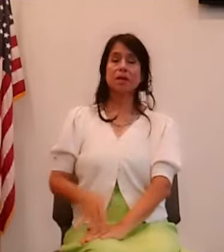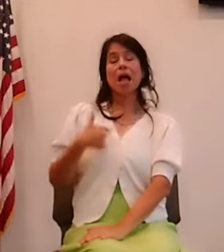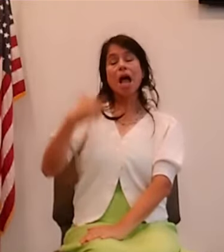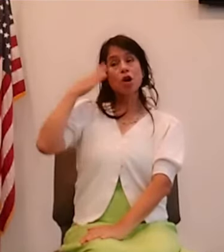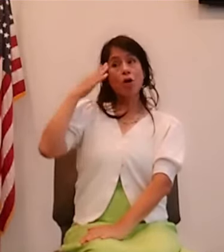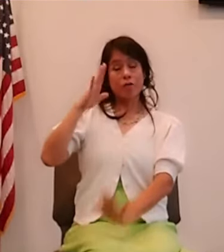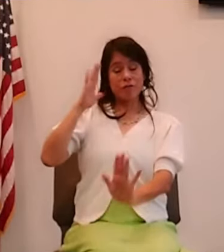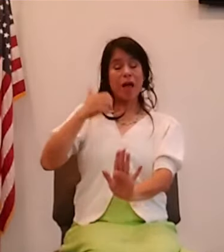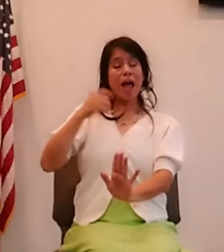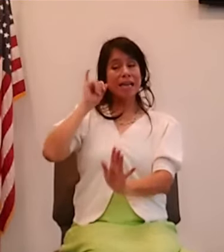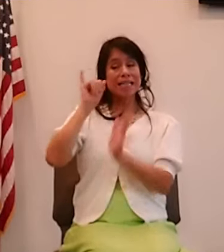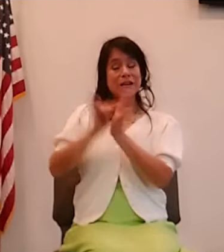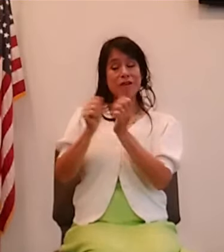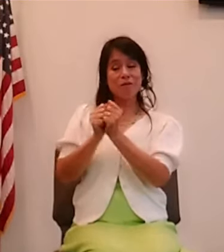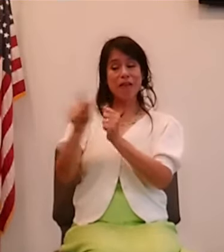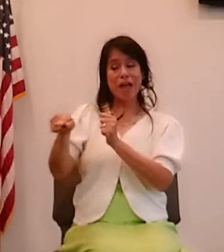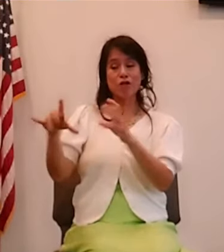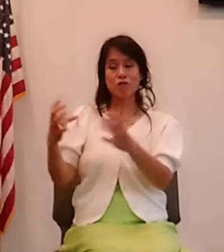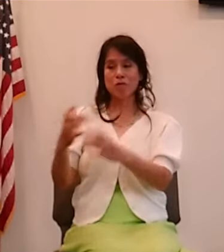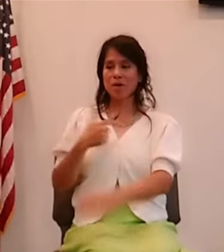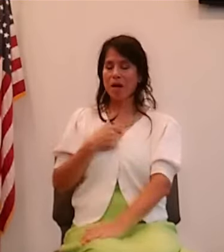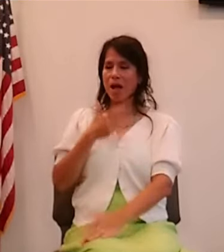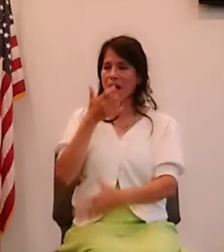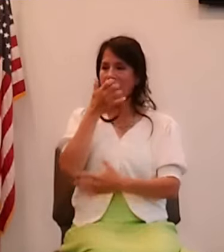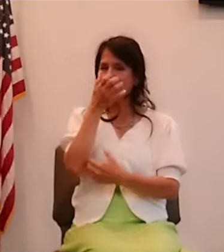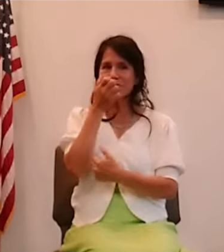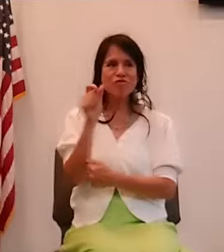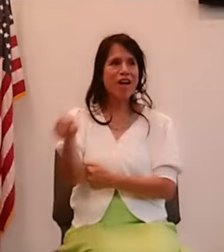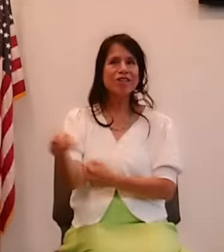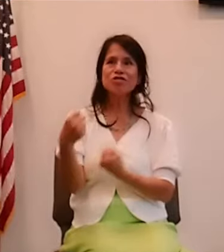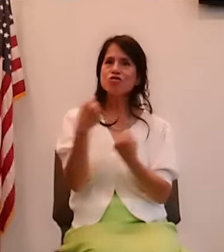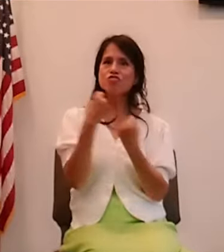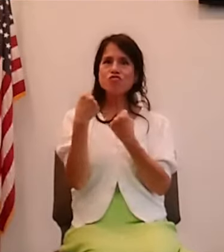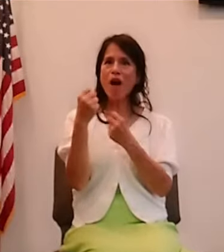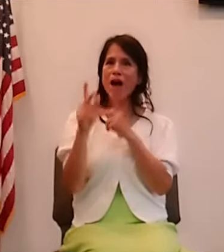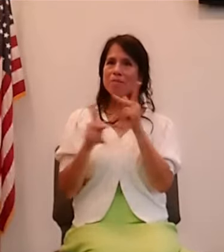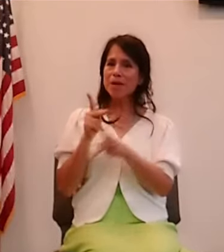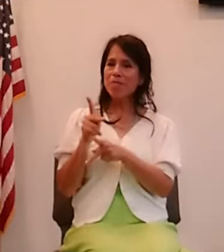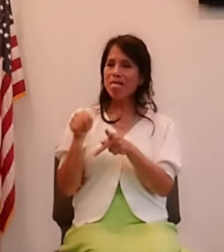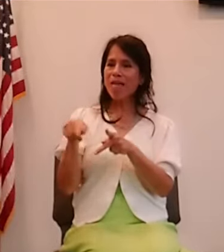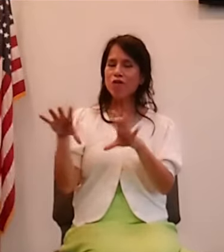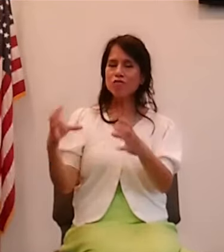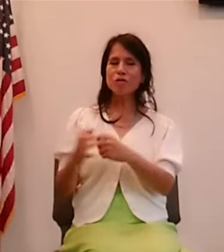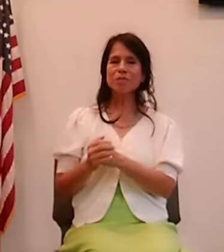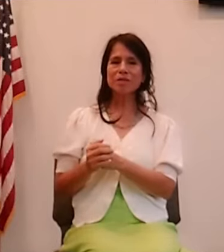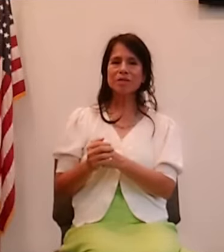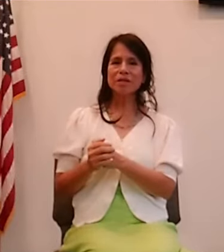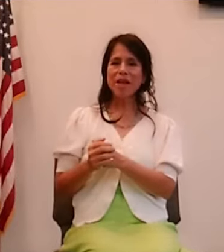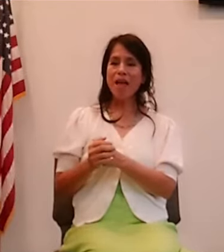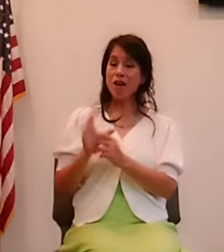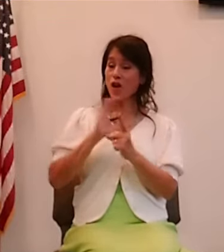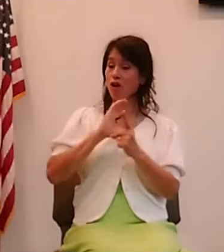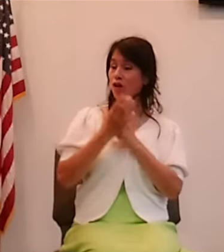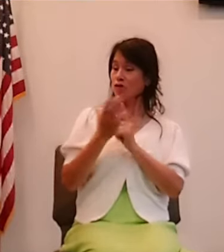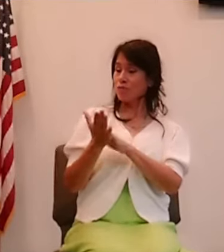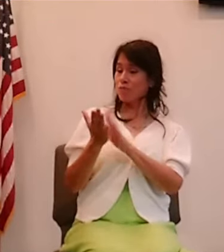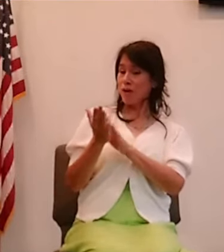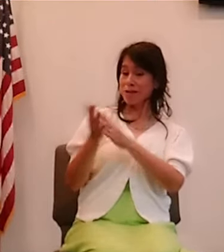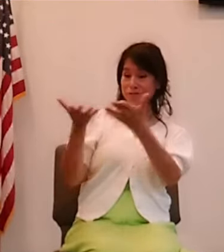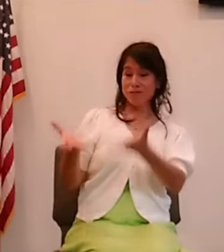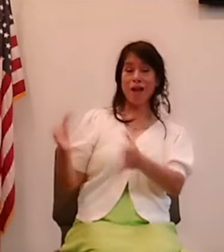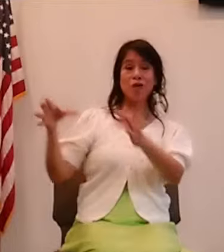myself, we are attracted in this life to strong people, and our culture praises strong people, and rightly